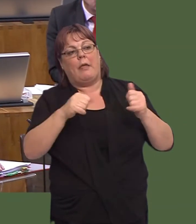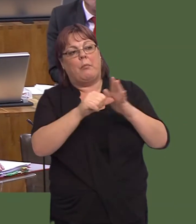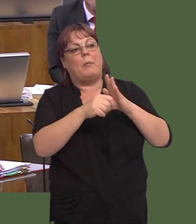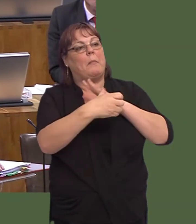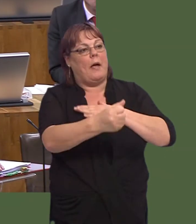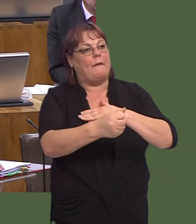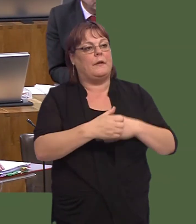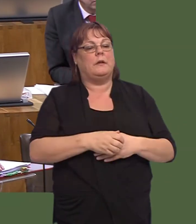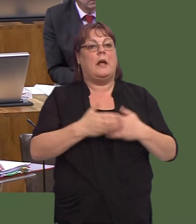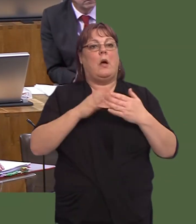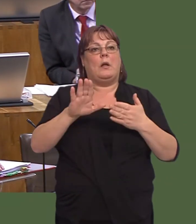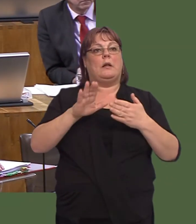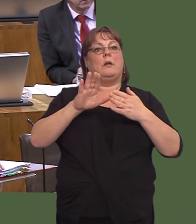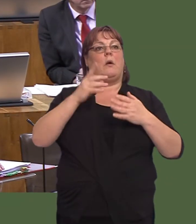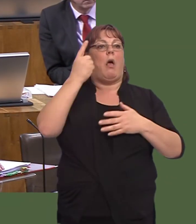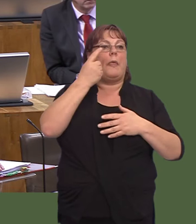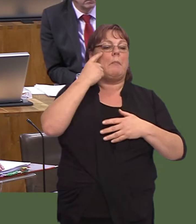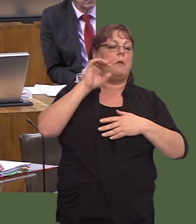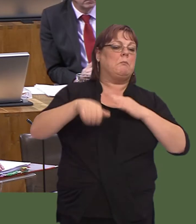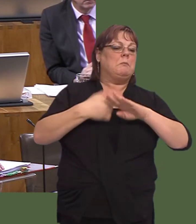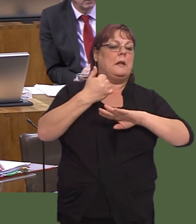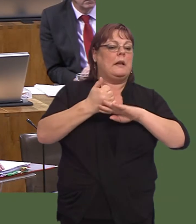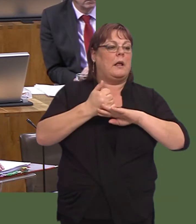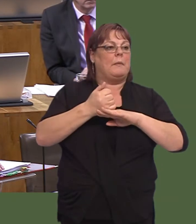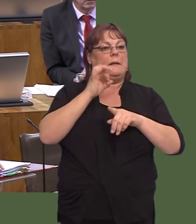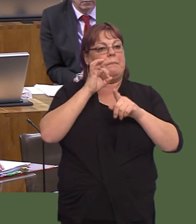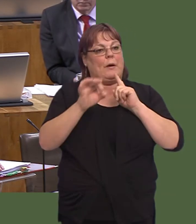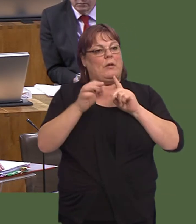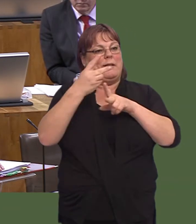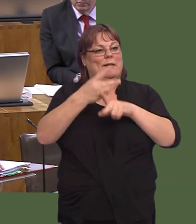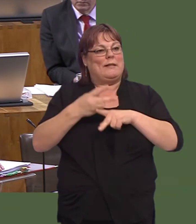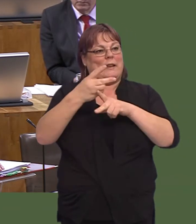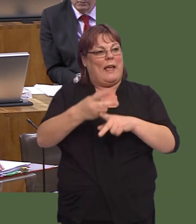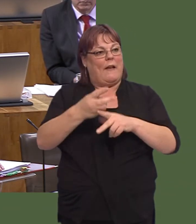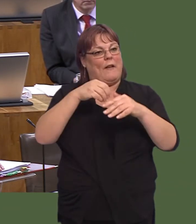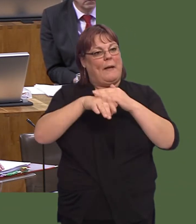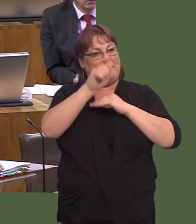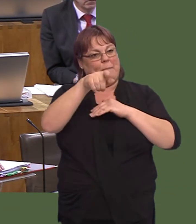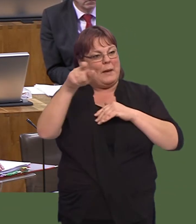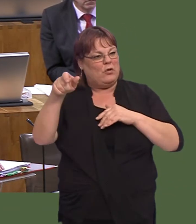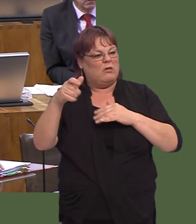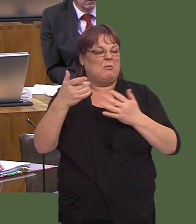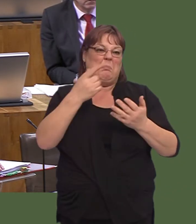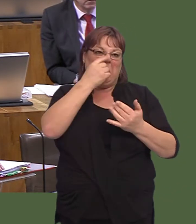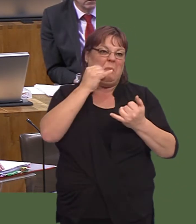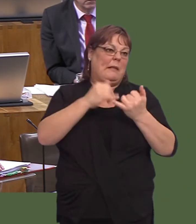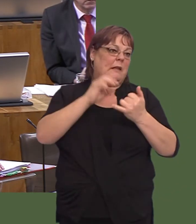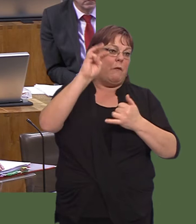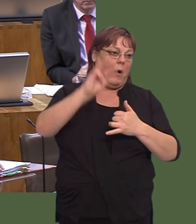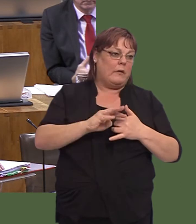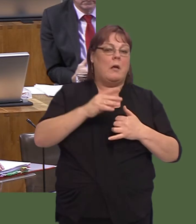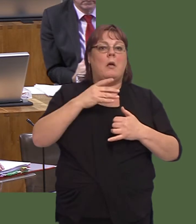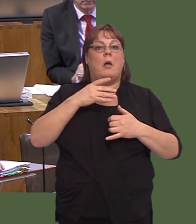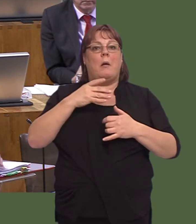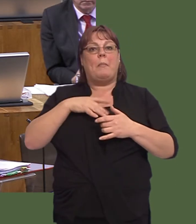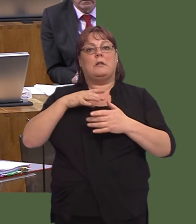re-establish specialist inpatient care in the south of Wales, and I know that last week the Cabinet Secretary wrote to the